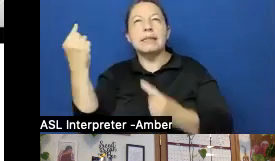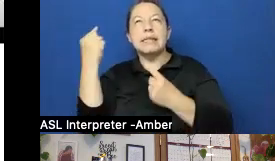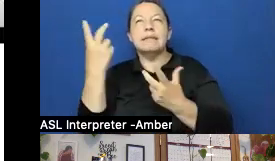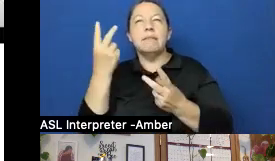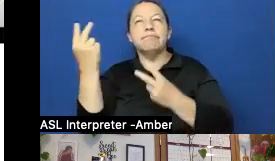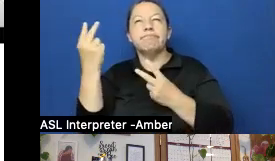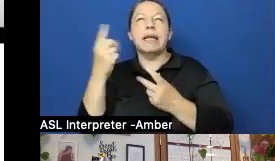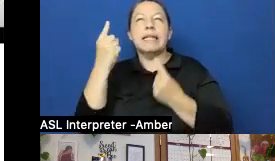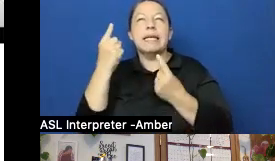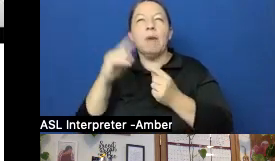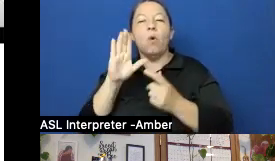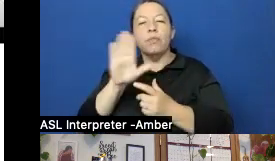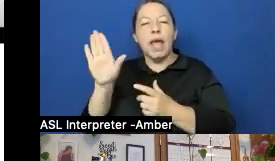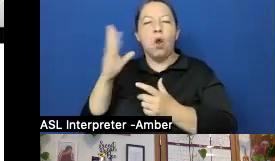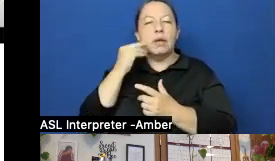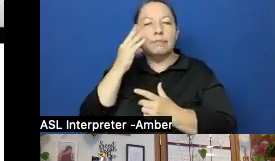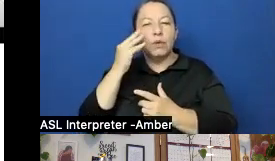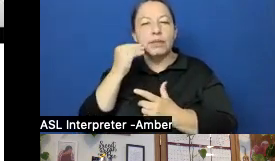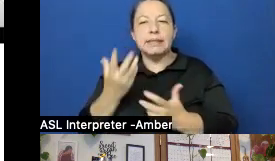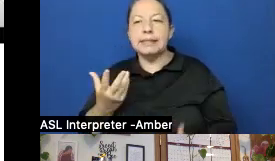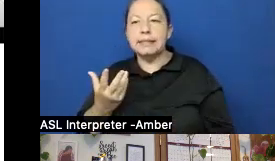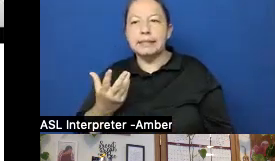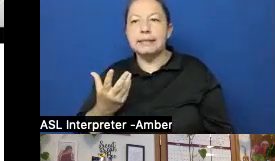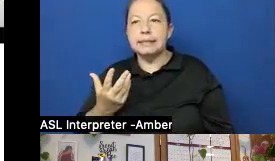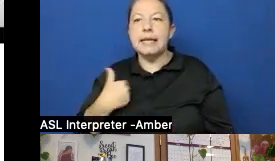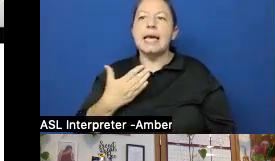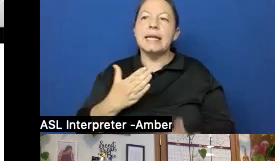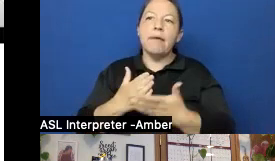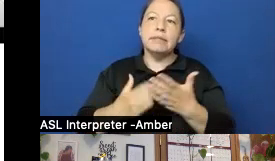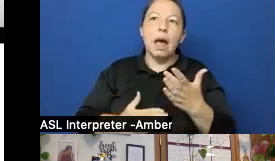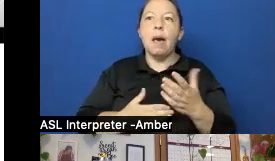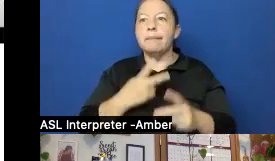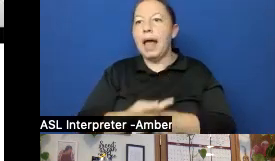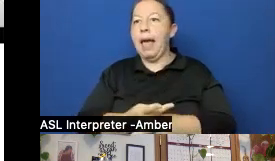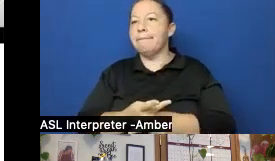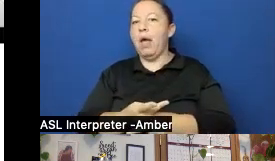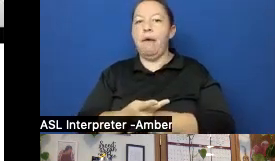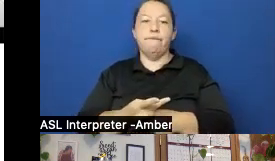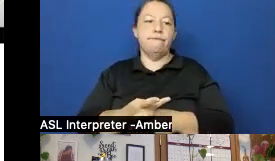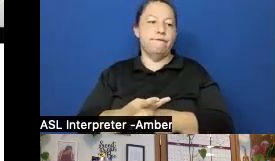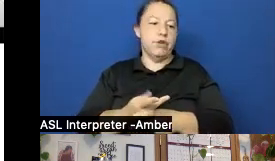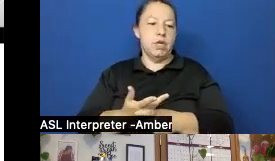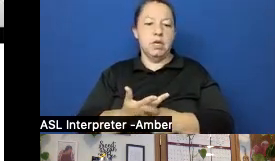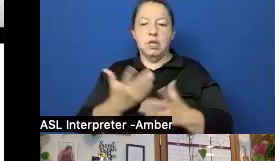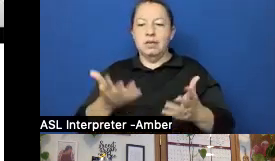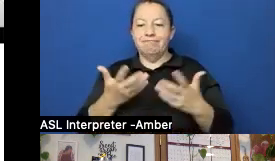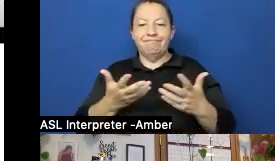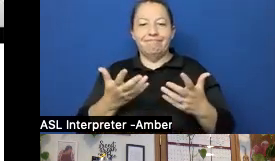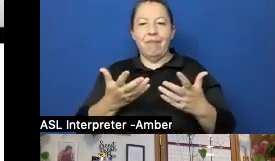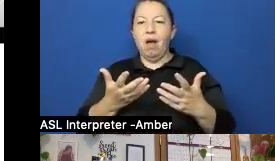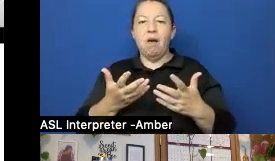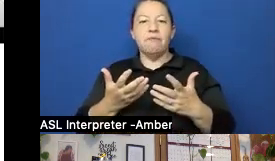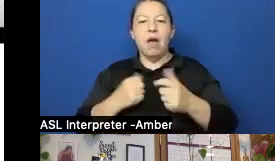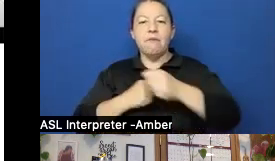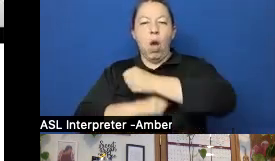have happened and have some type of substance to build off of